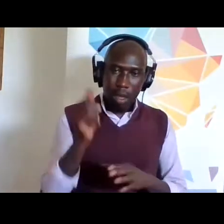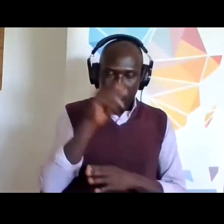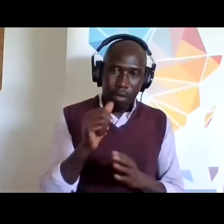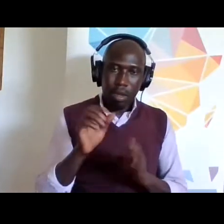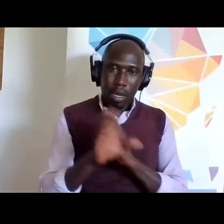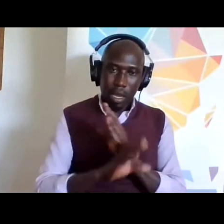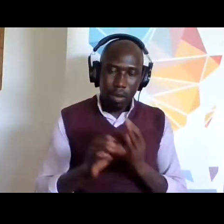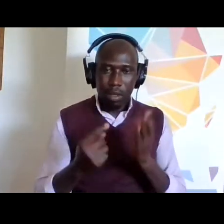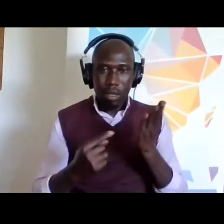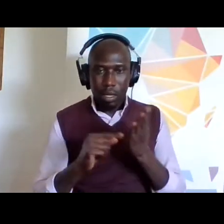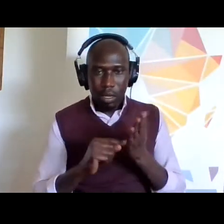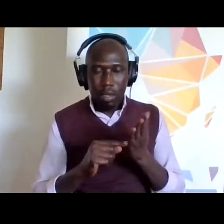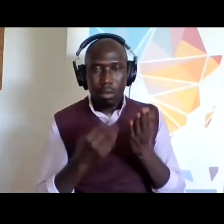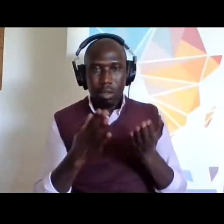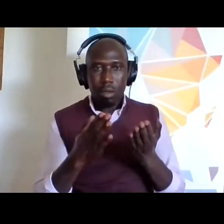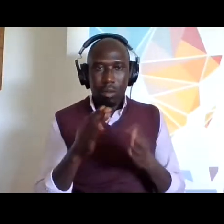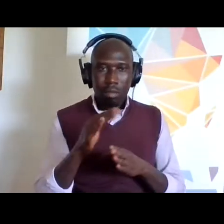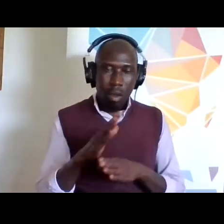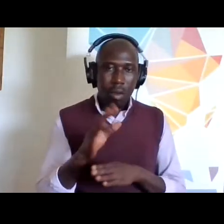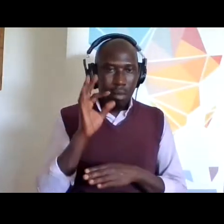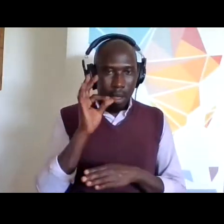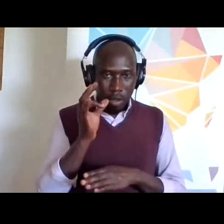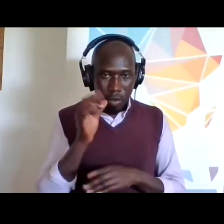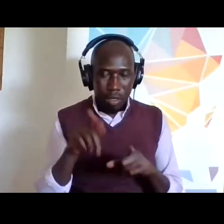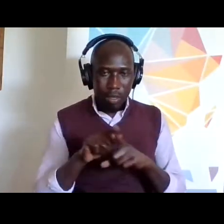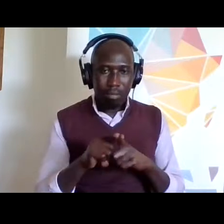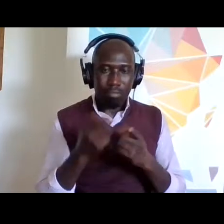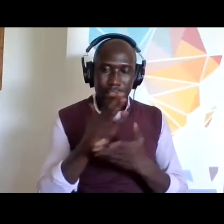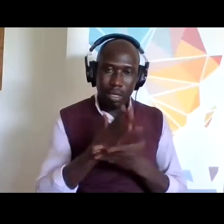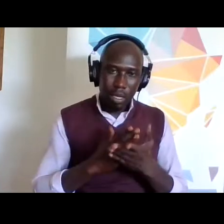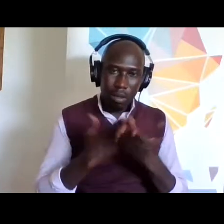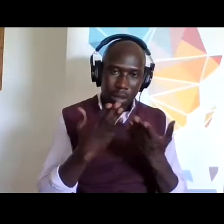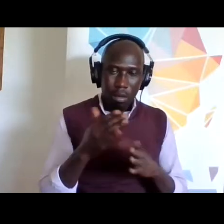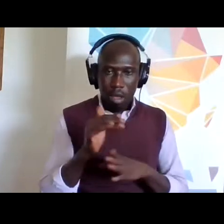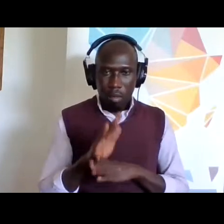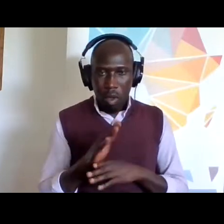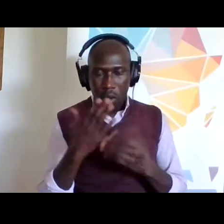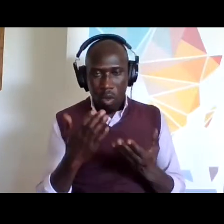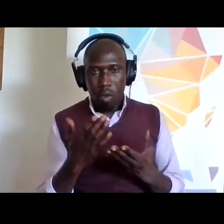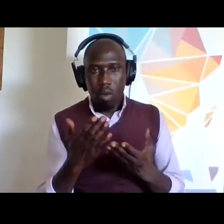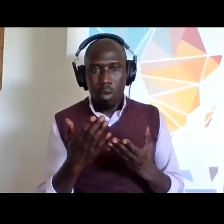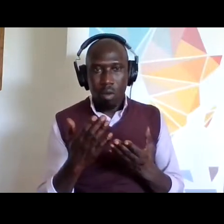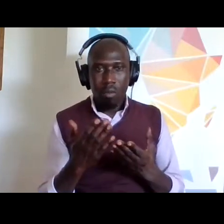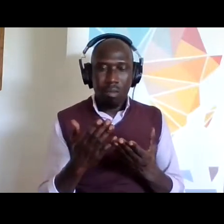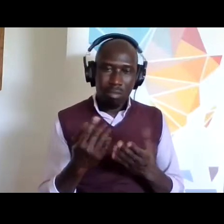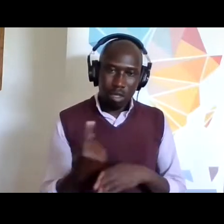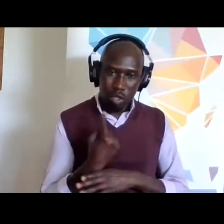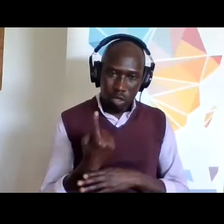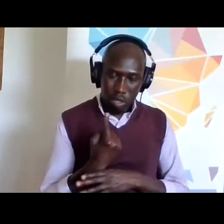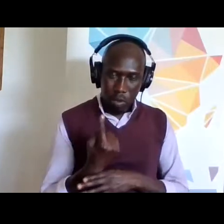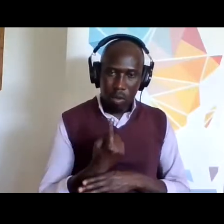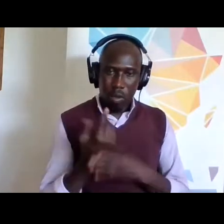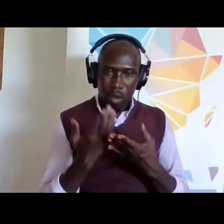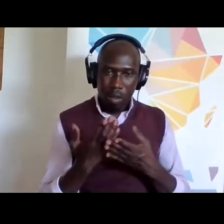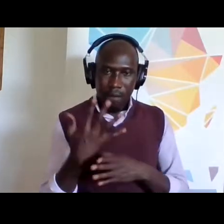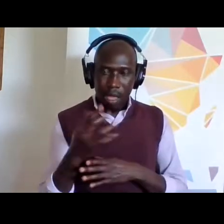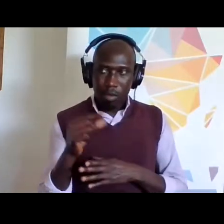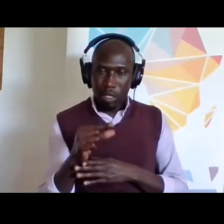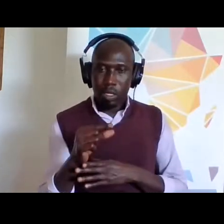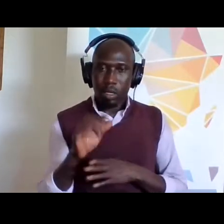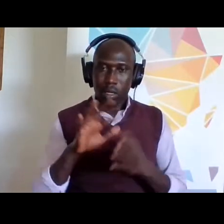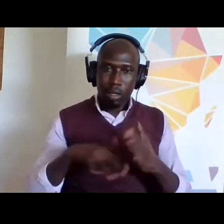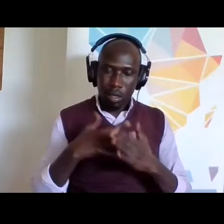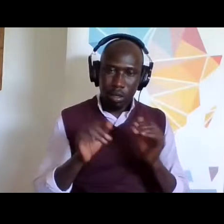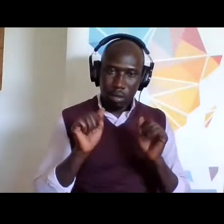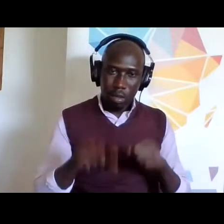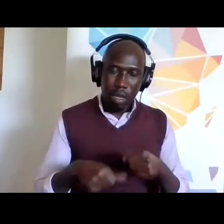technology will be a little bit more mature, and there will be some more kind of single purpose 5G networks as opposed to